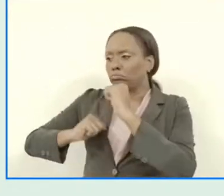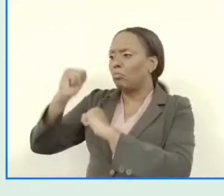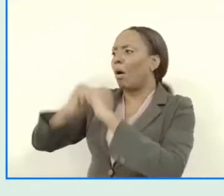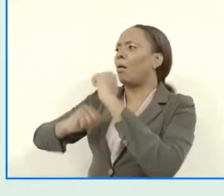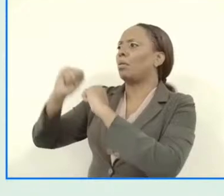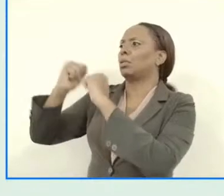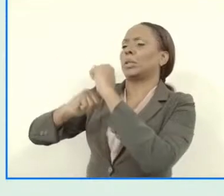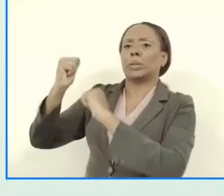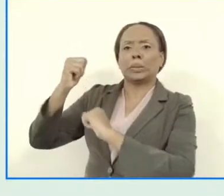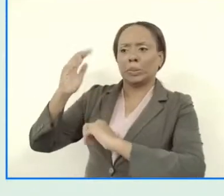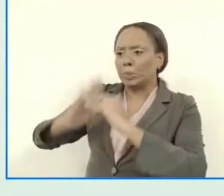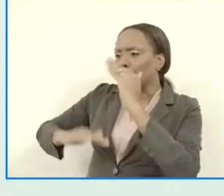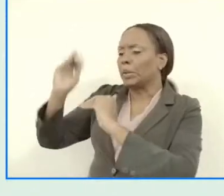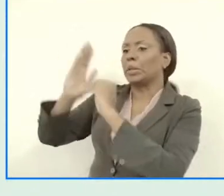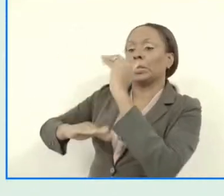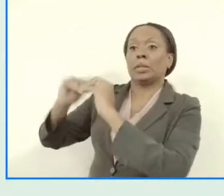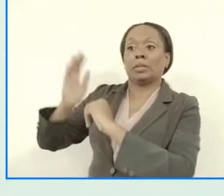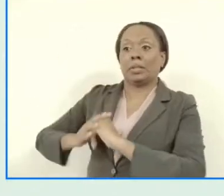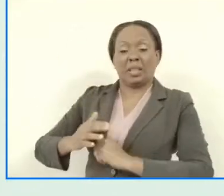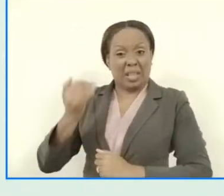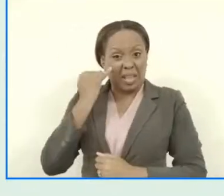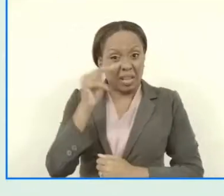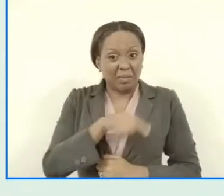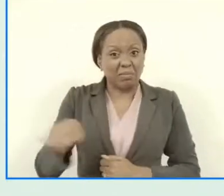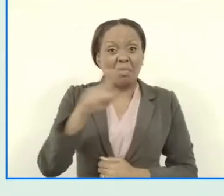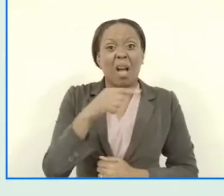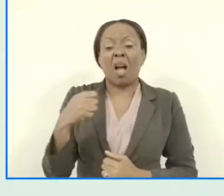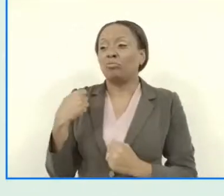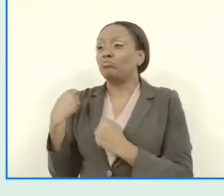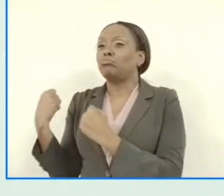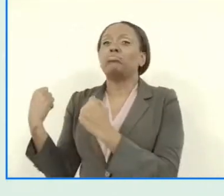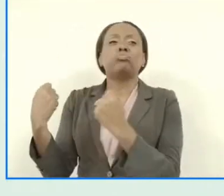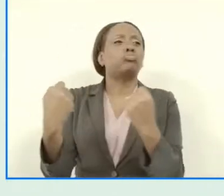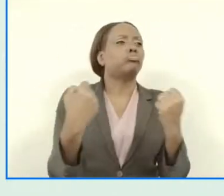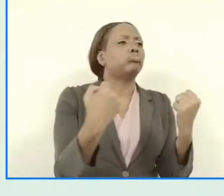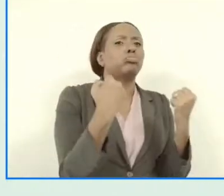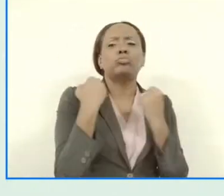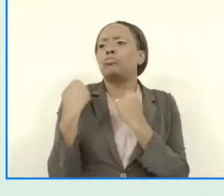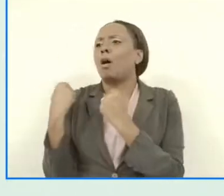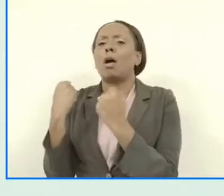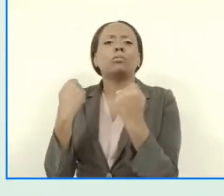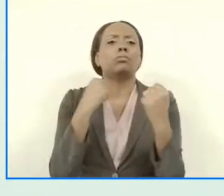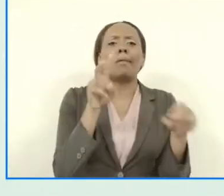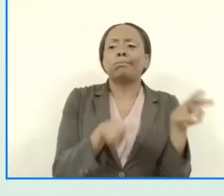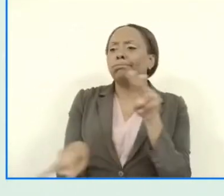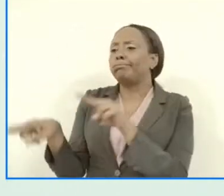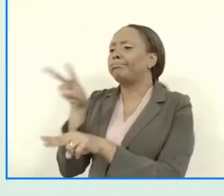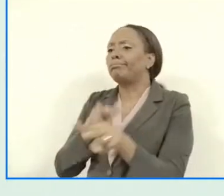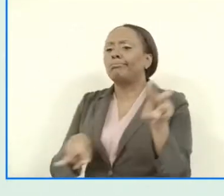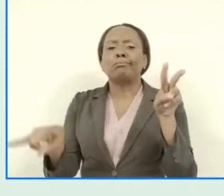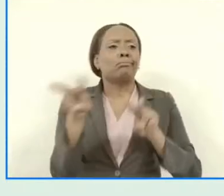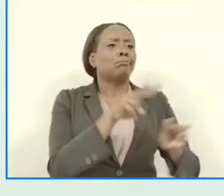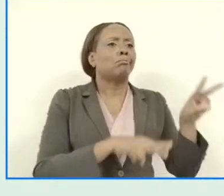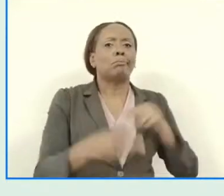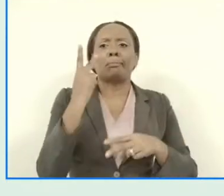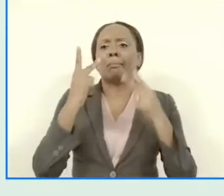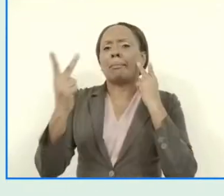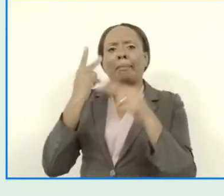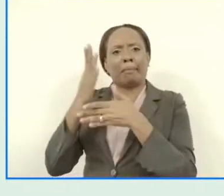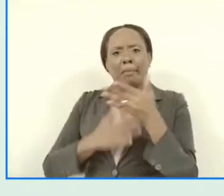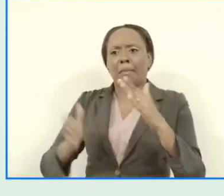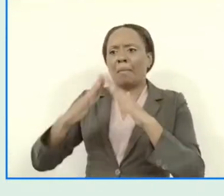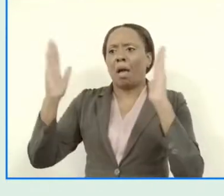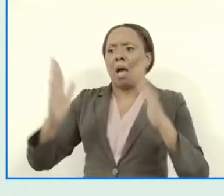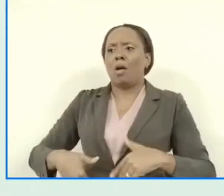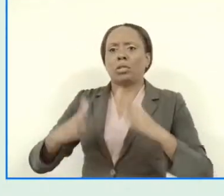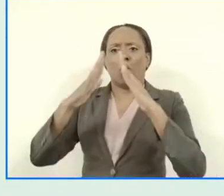well. Anyone driving around Barbados over the last couple of days would have seen houses flattened, houses with roofs off, debris